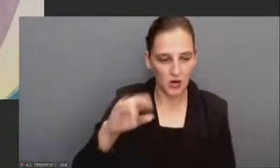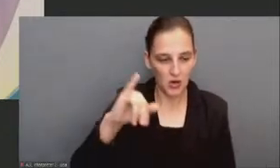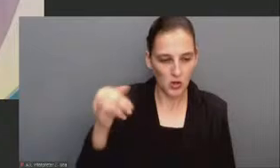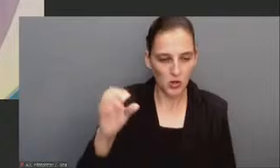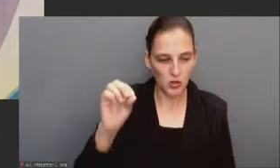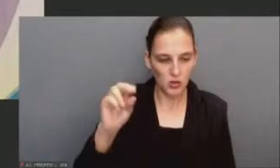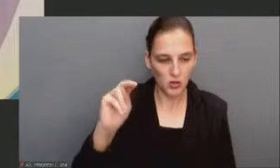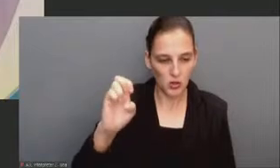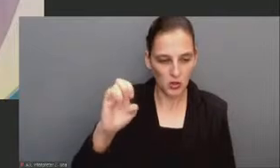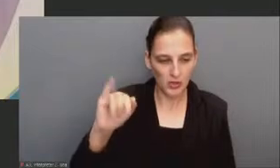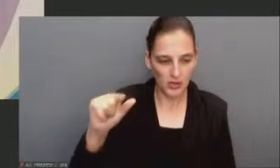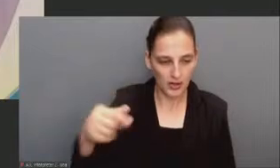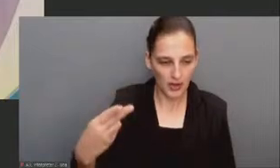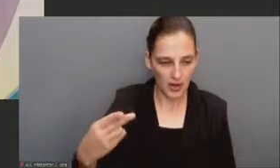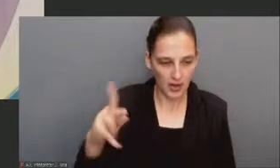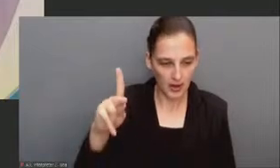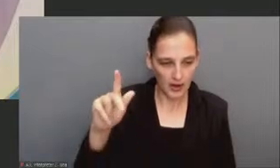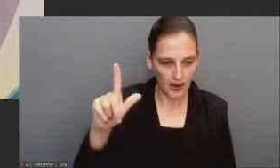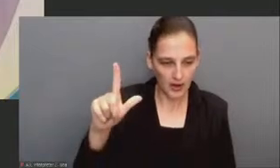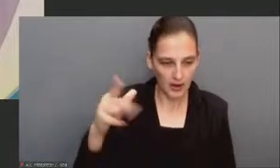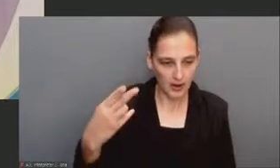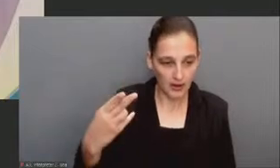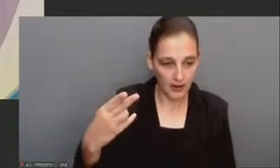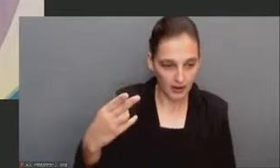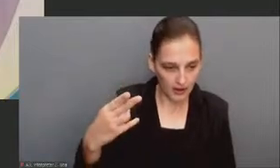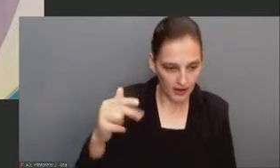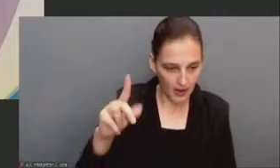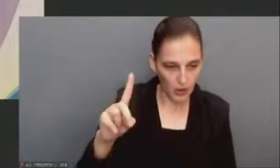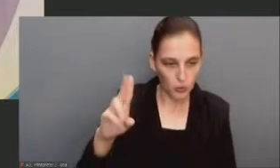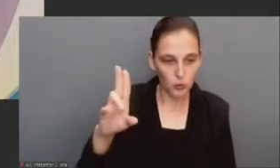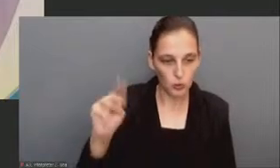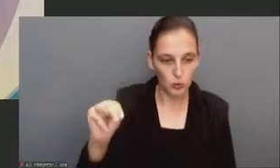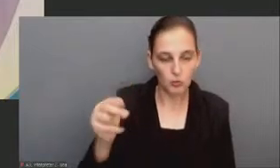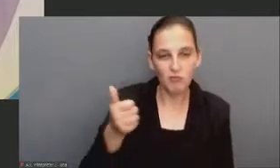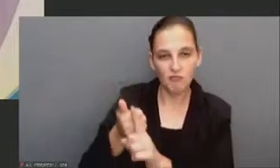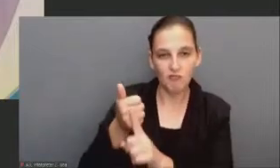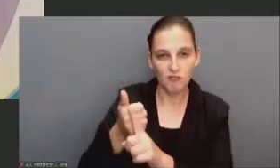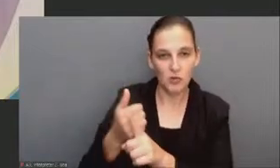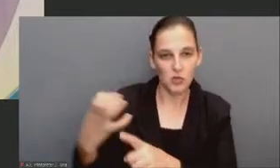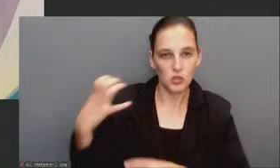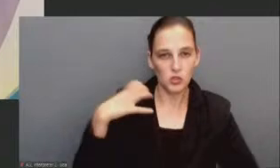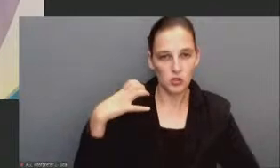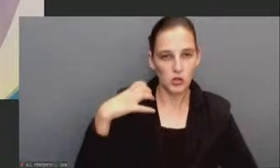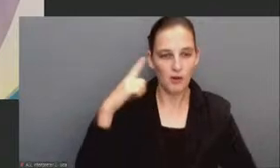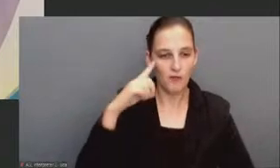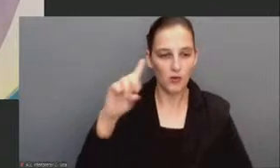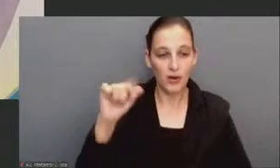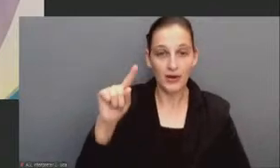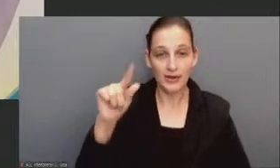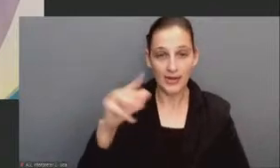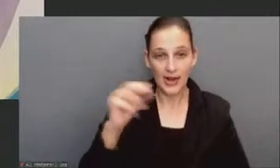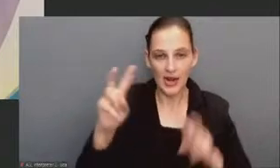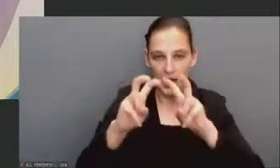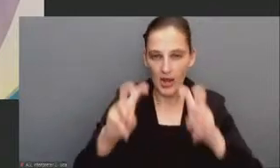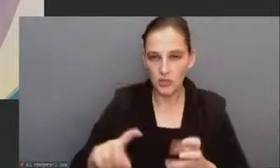who is the chair for Data Analytics and Research Subcommittee, to kick it off. Thank